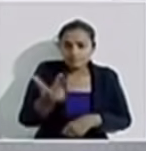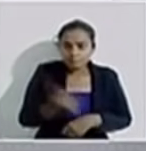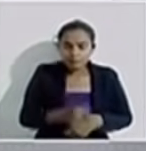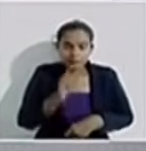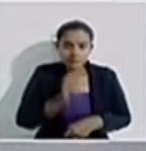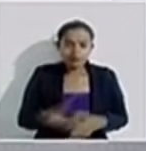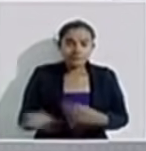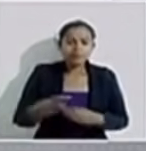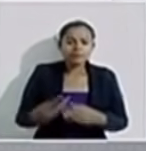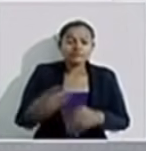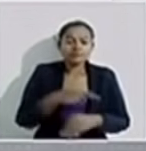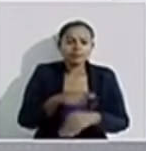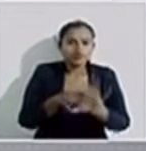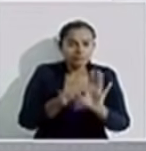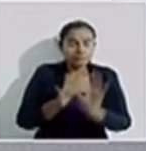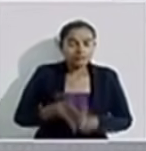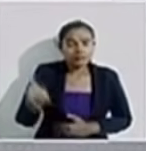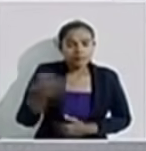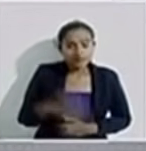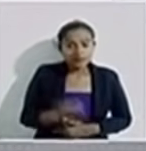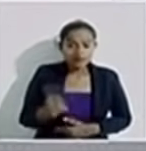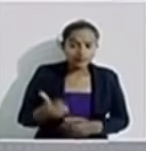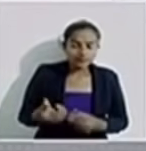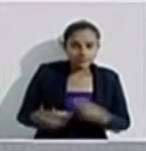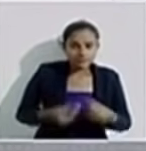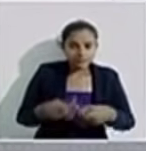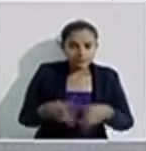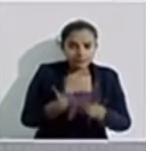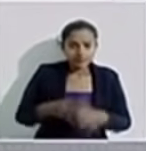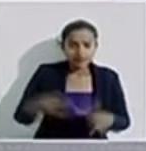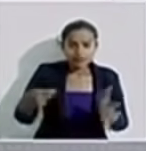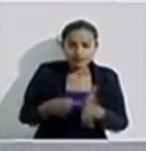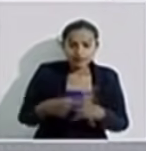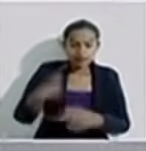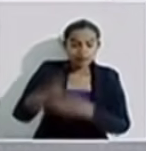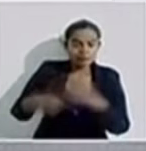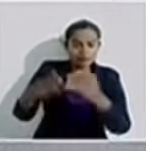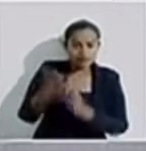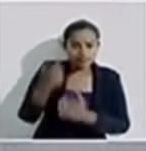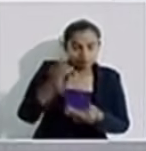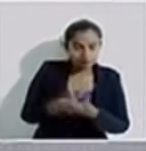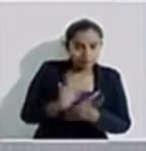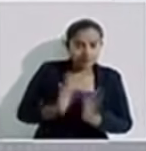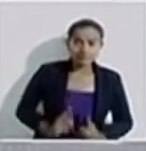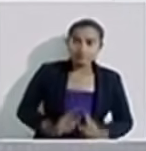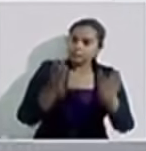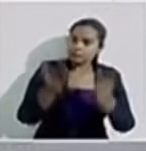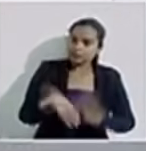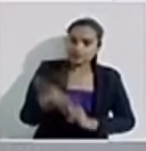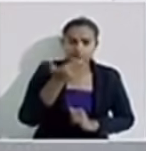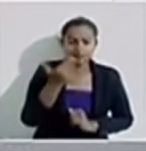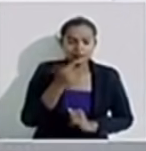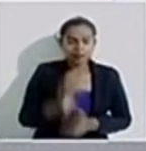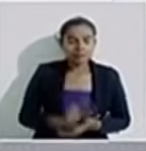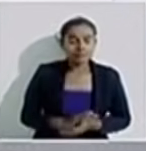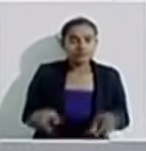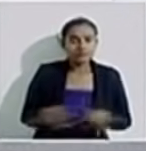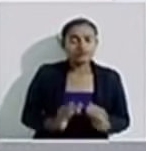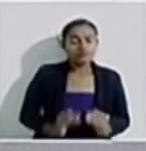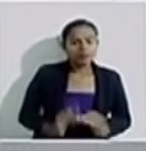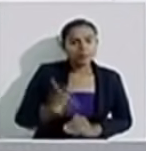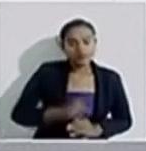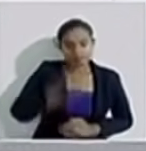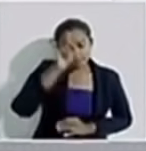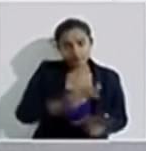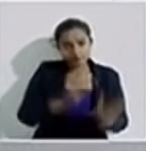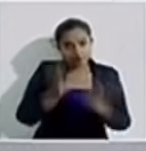may expose finance and leasing companies to unexpected sharp price corrections. Weaker growth prospects coupled with the economic and financial